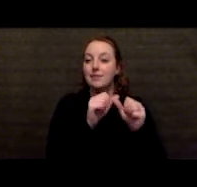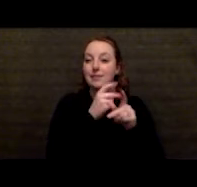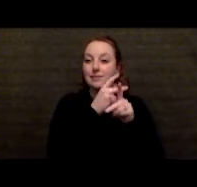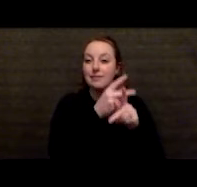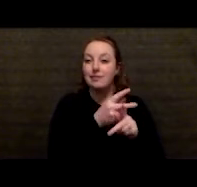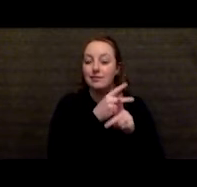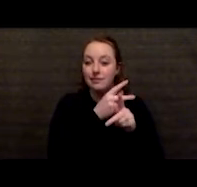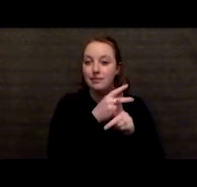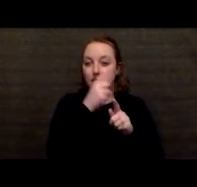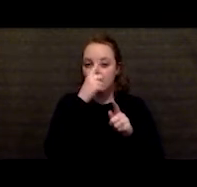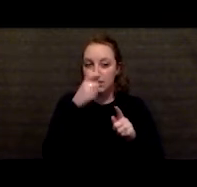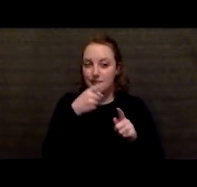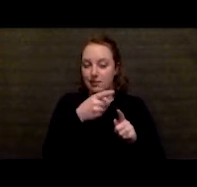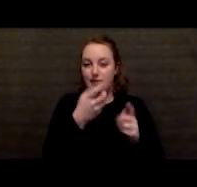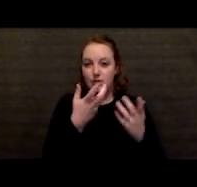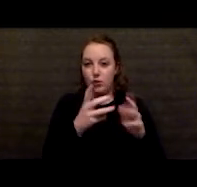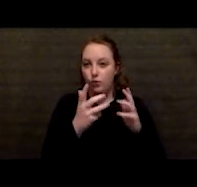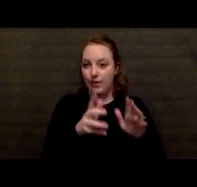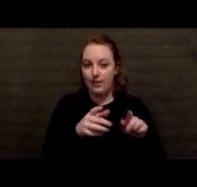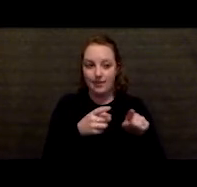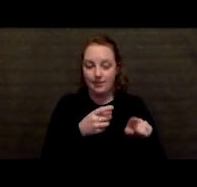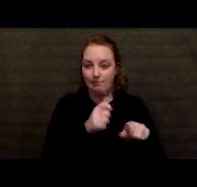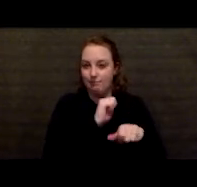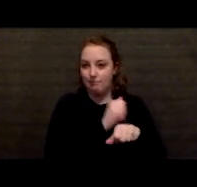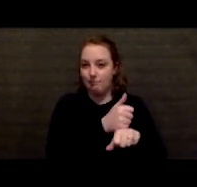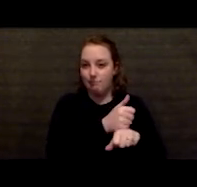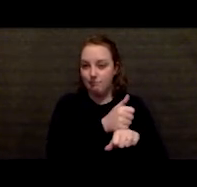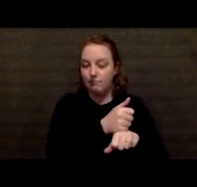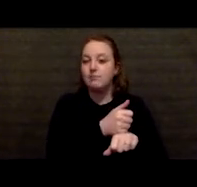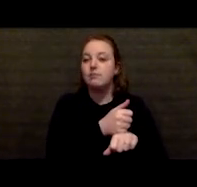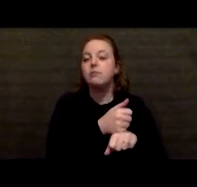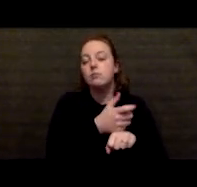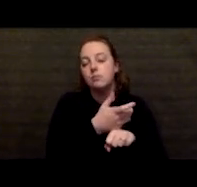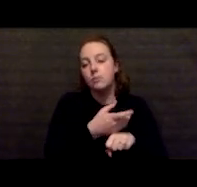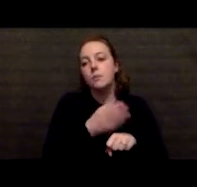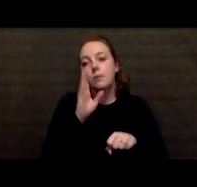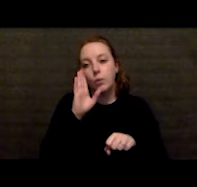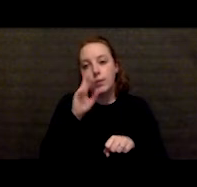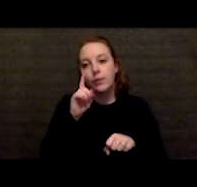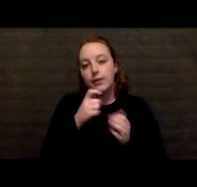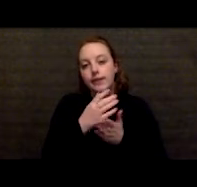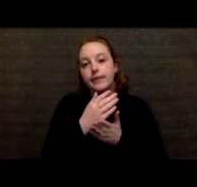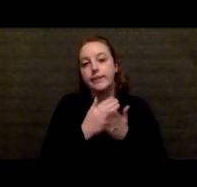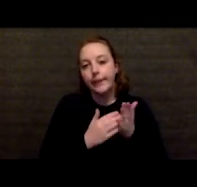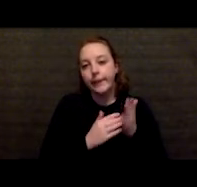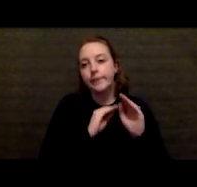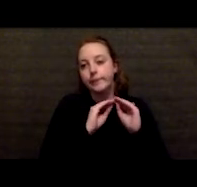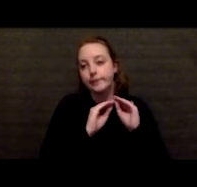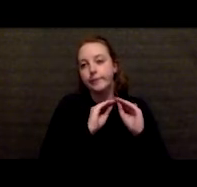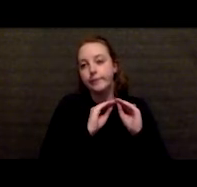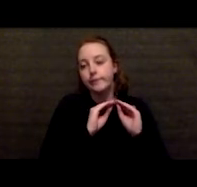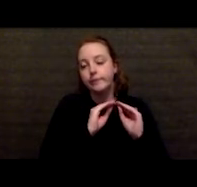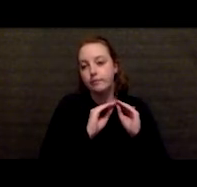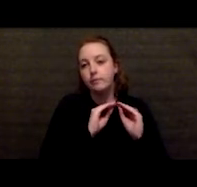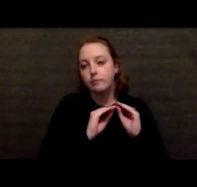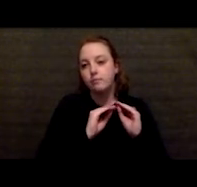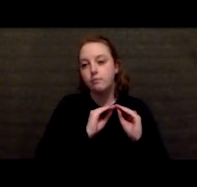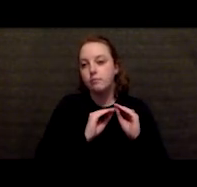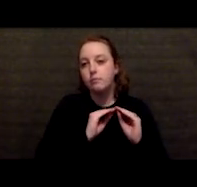that's already there. Very likely it's going to require some modifications and renovations. And